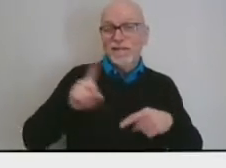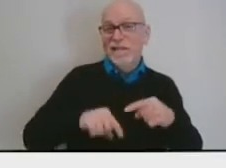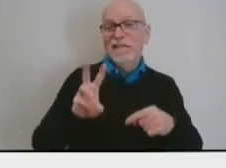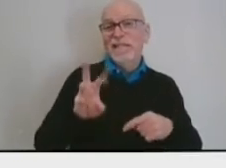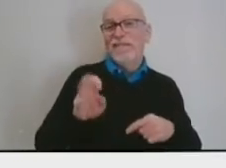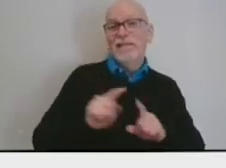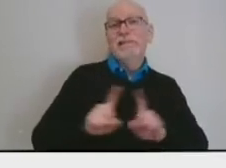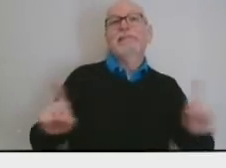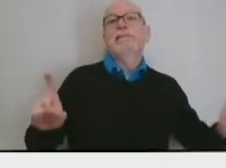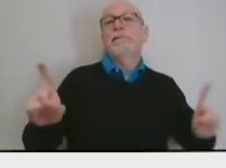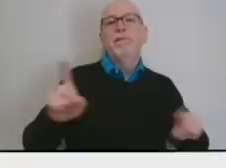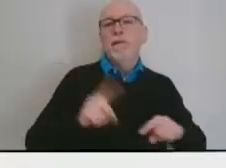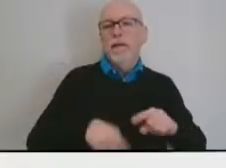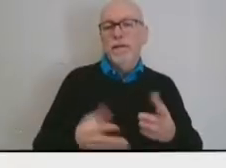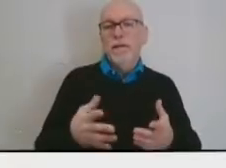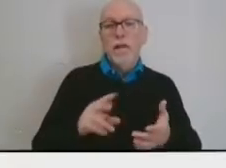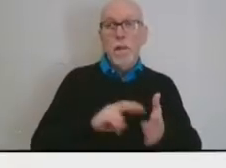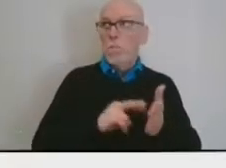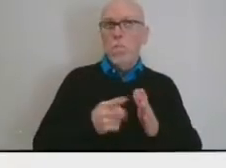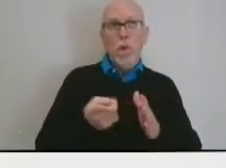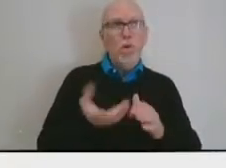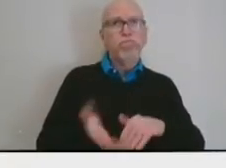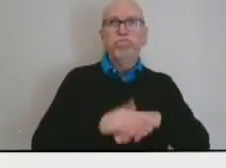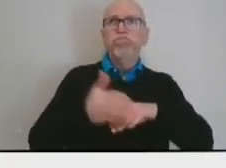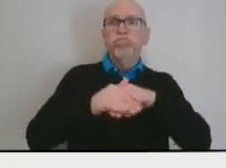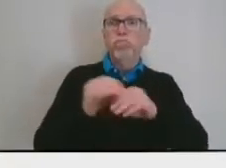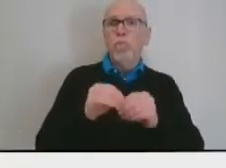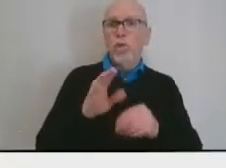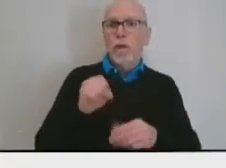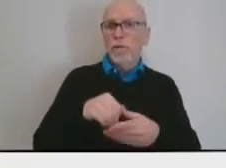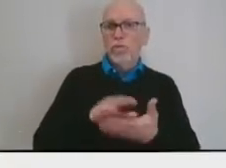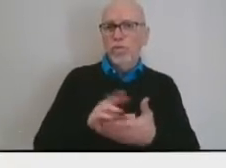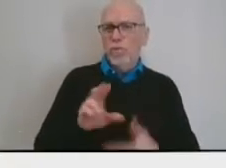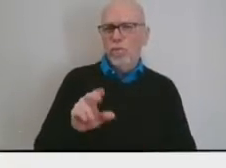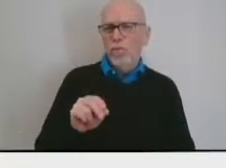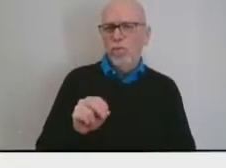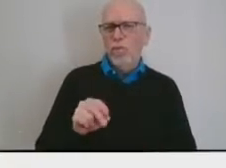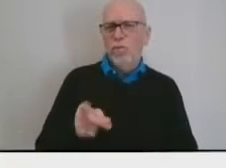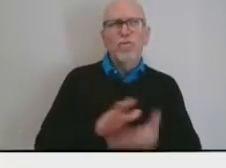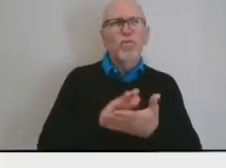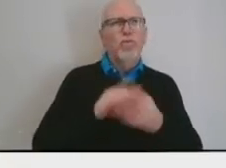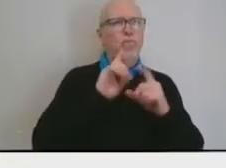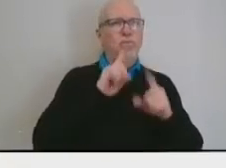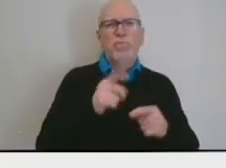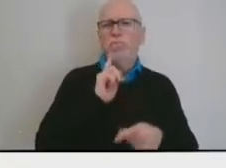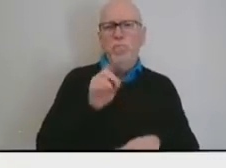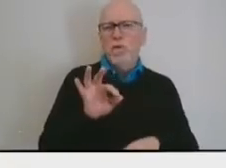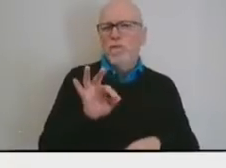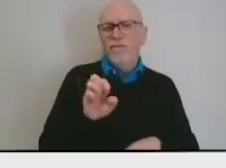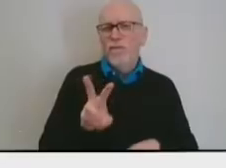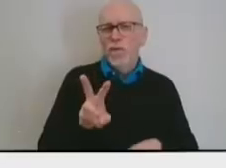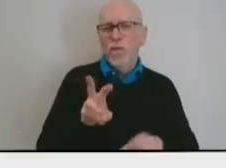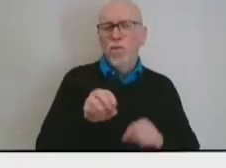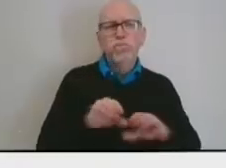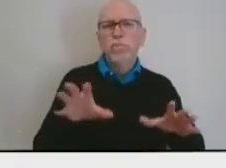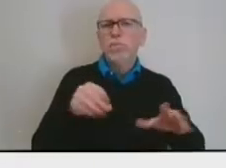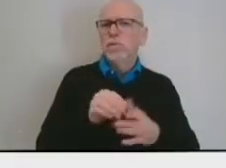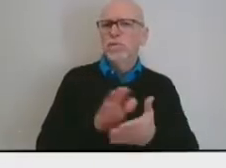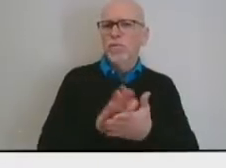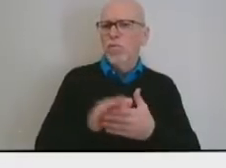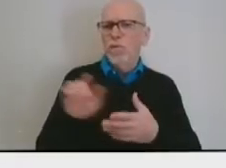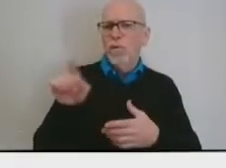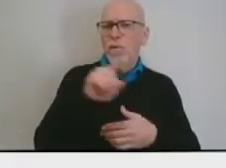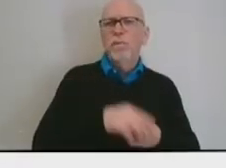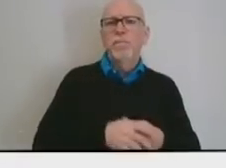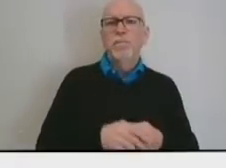not resulted in increased cases, and schools consistently are reporting very little transmission within the school setting. One